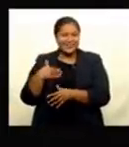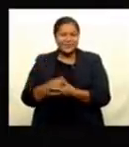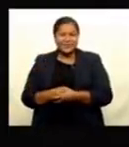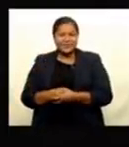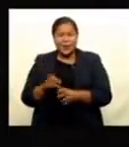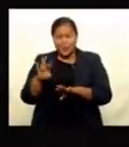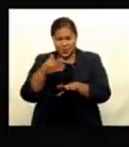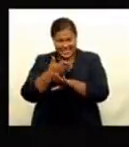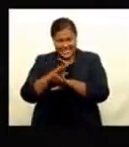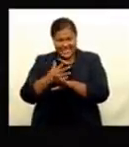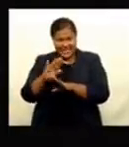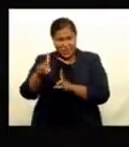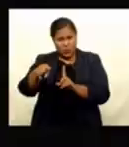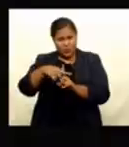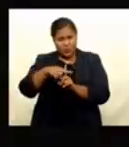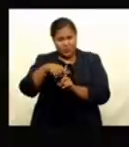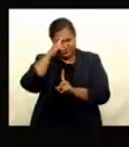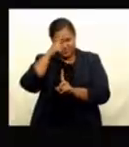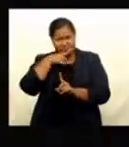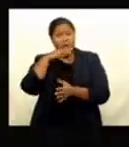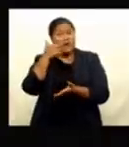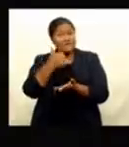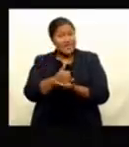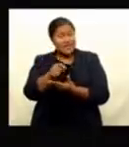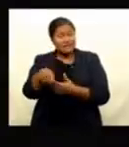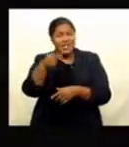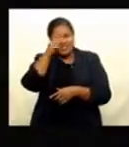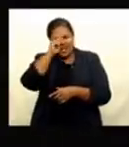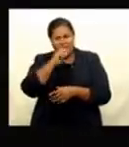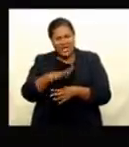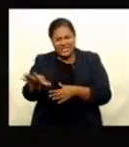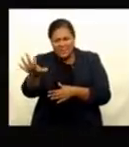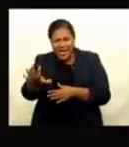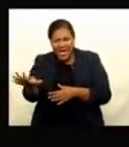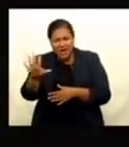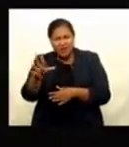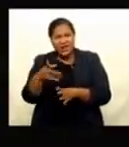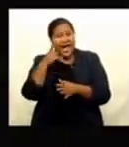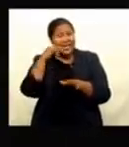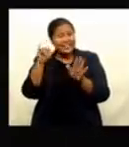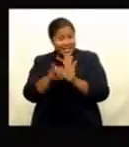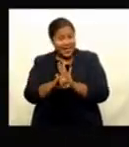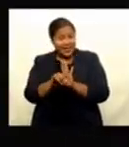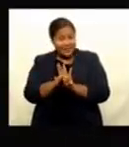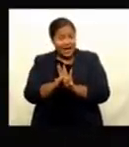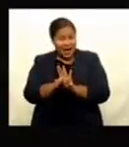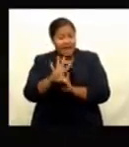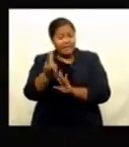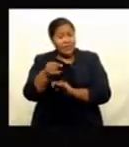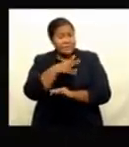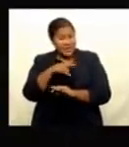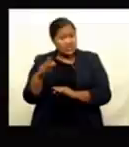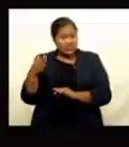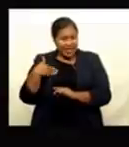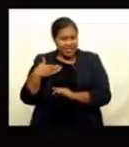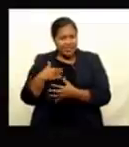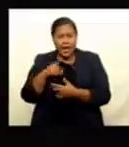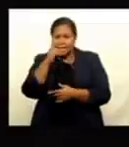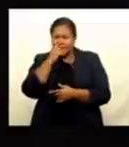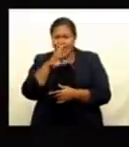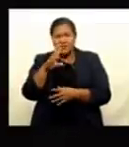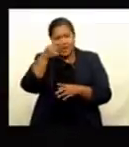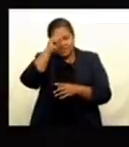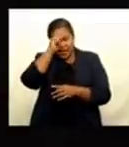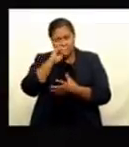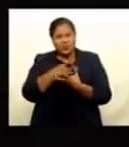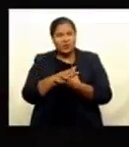a new case now confirmed in Tavua and also an area of concern identified by the Ministry of Health, the people of Tavua have